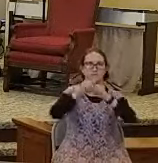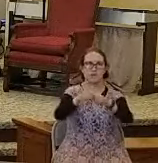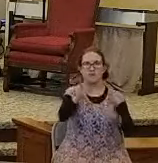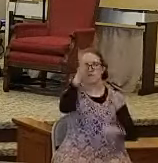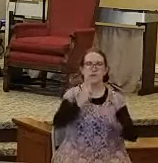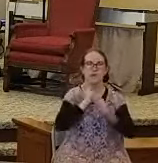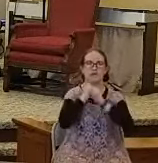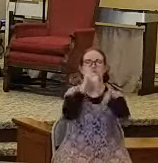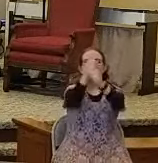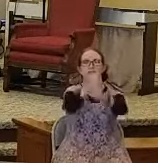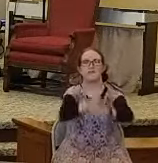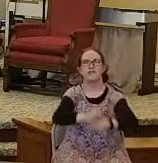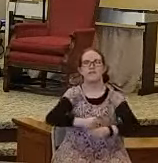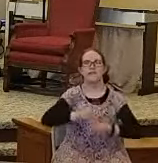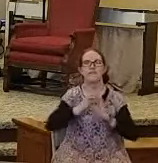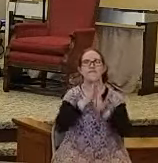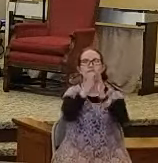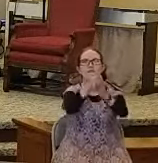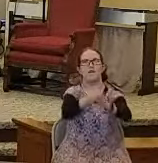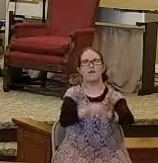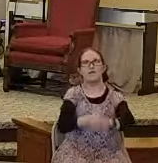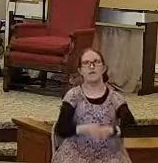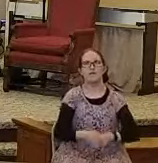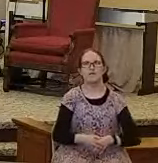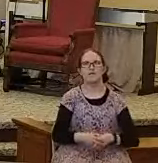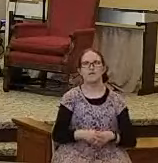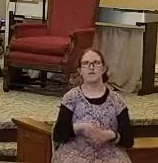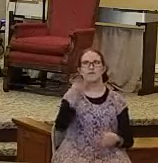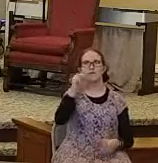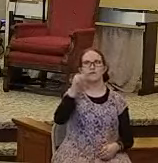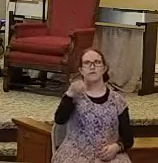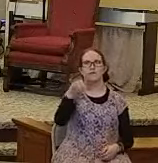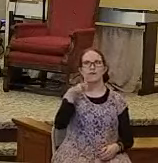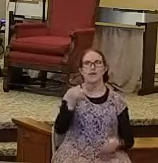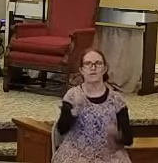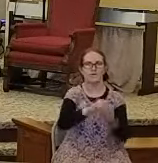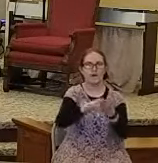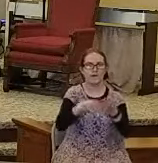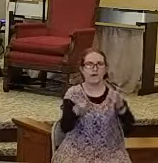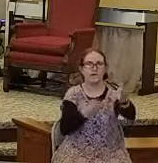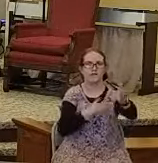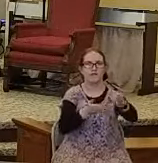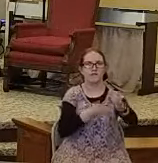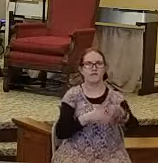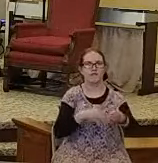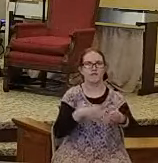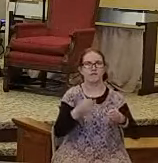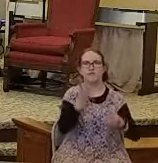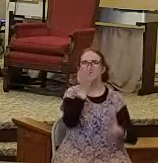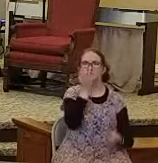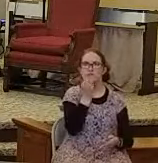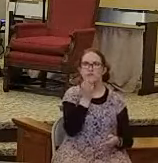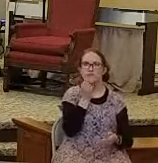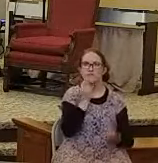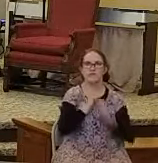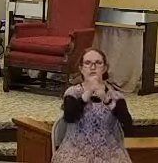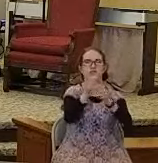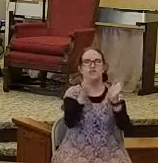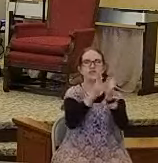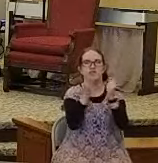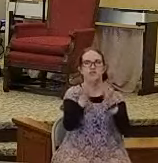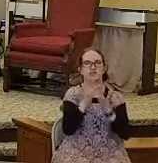Him. And that faith inspired the writing of the hymn, "'Tis So Sweet to Trust in